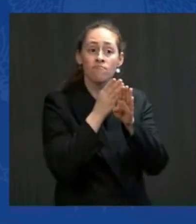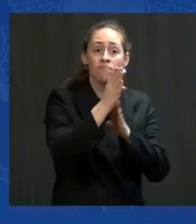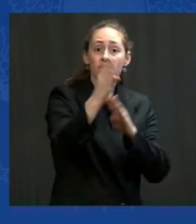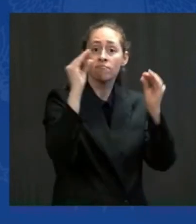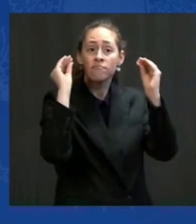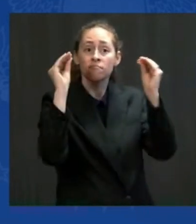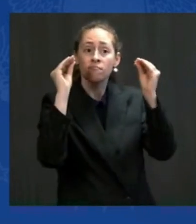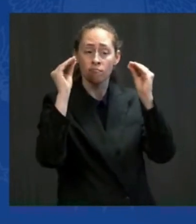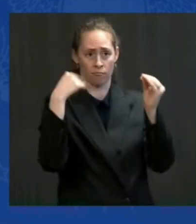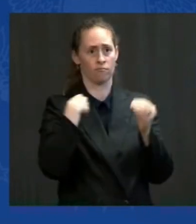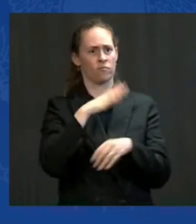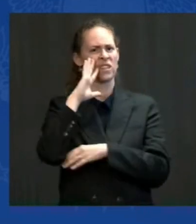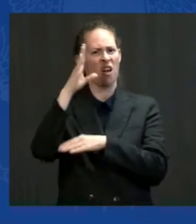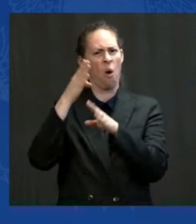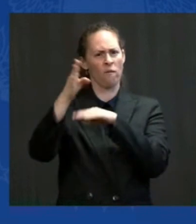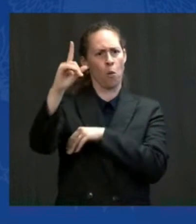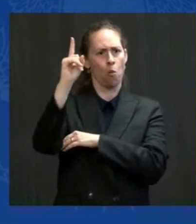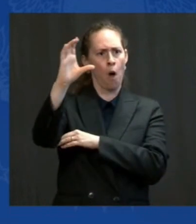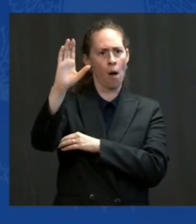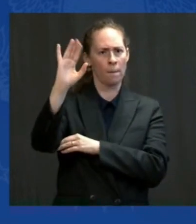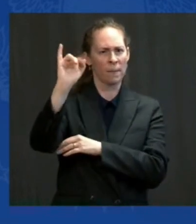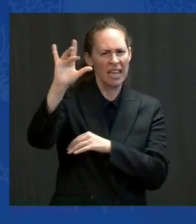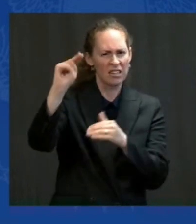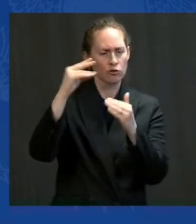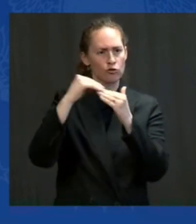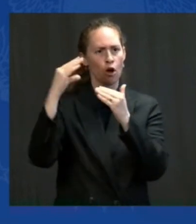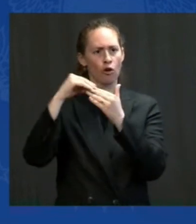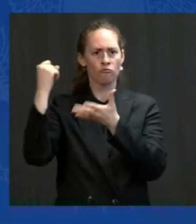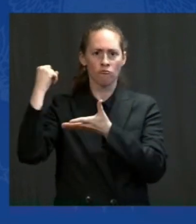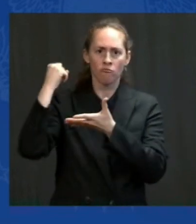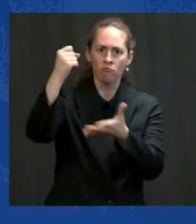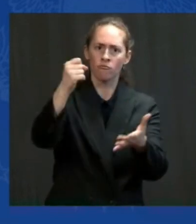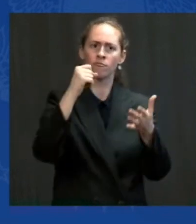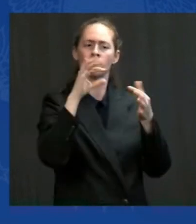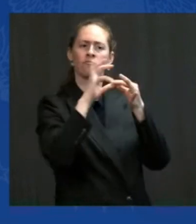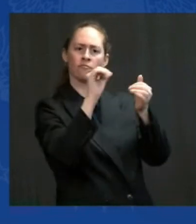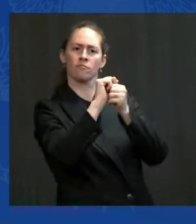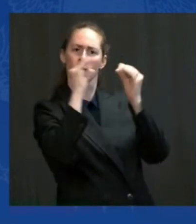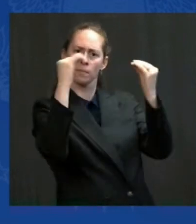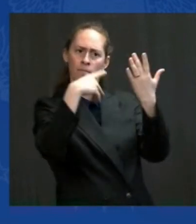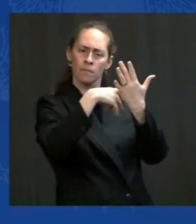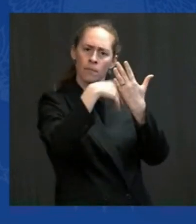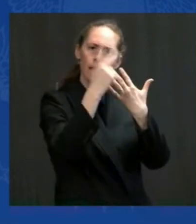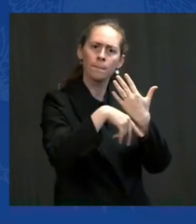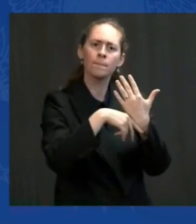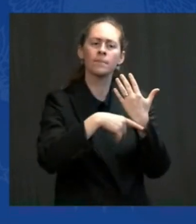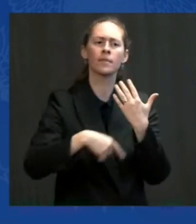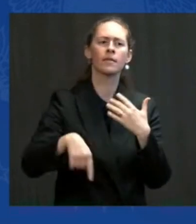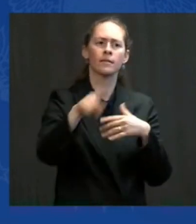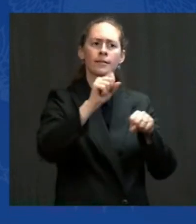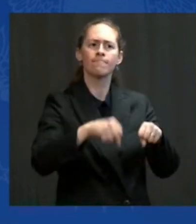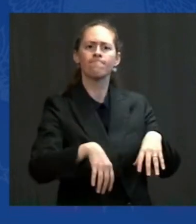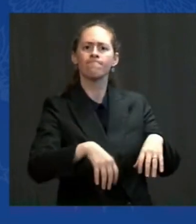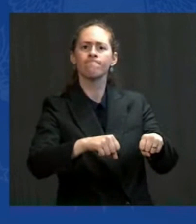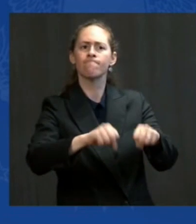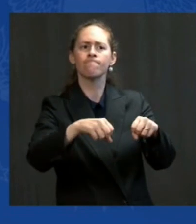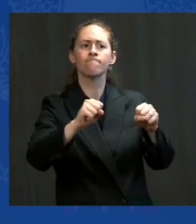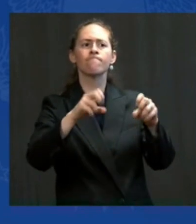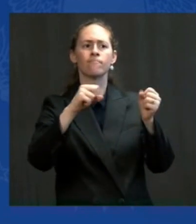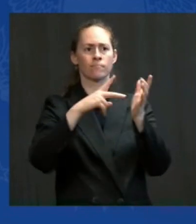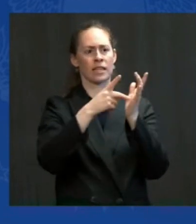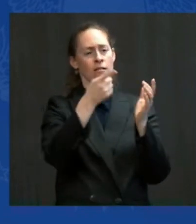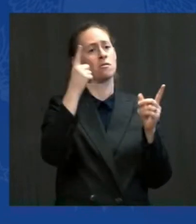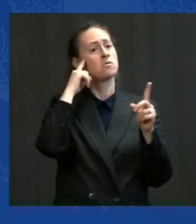in-school infrastructure improvements, including community college, to make sure that they are safe and healthy places for learning, and that all